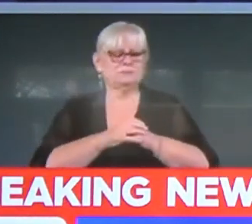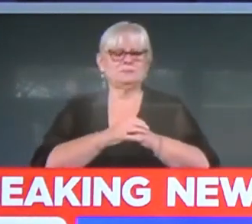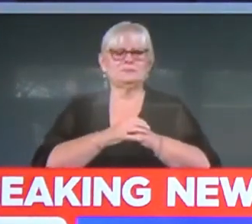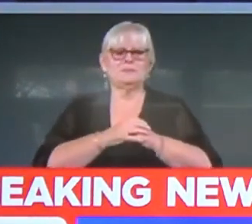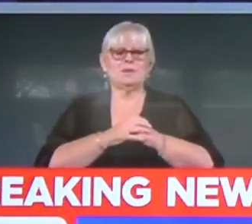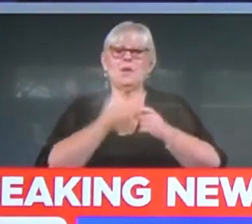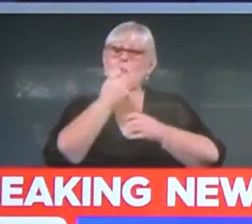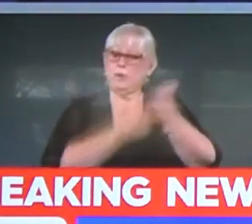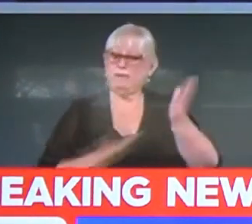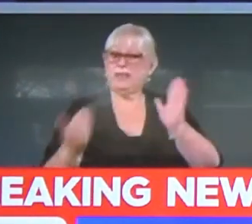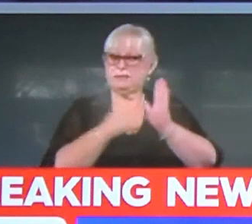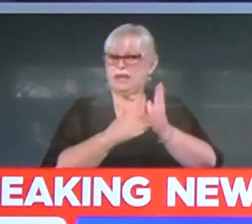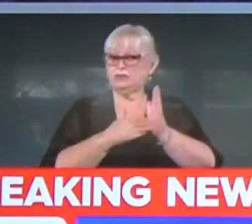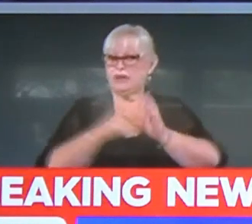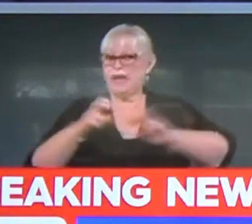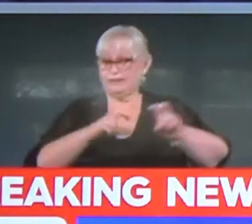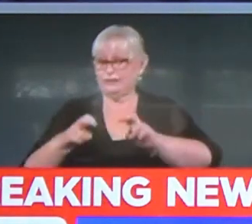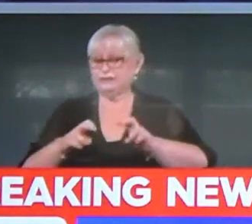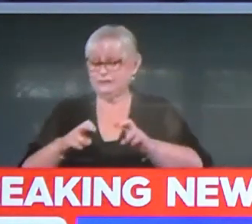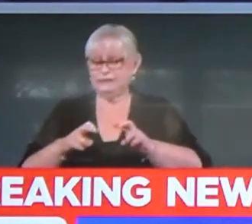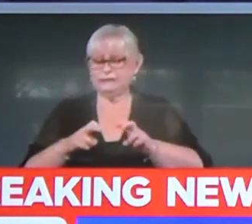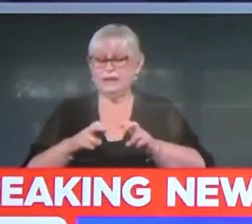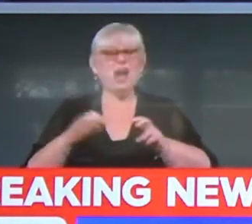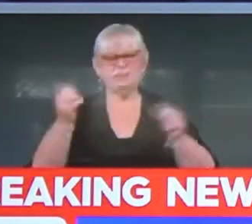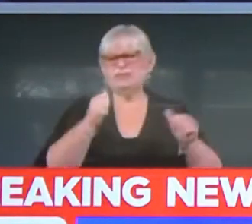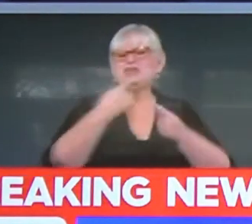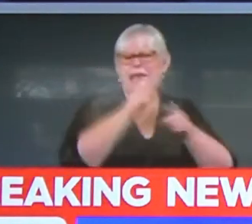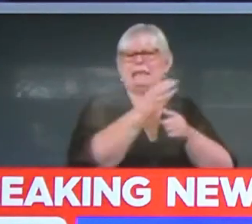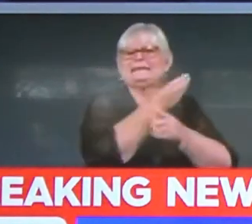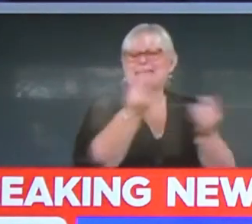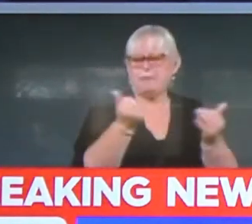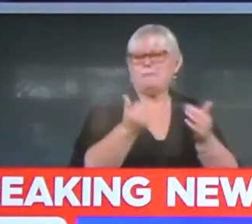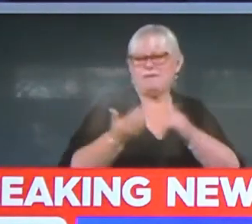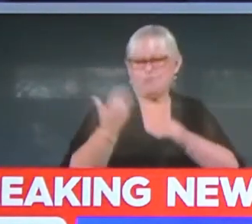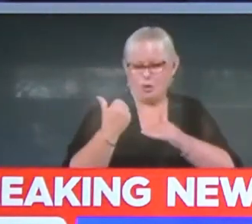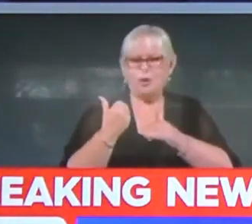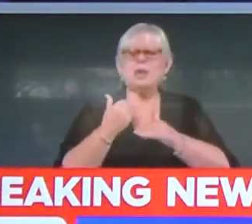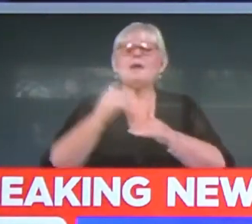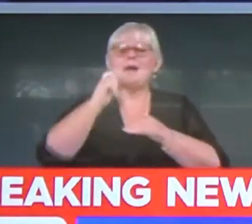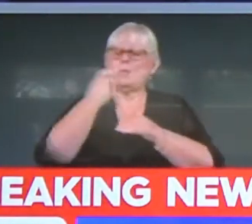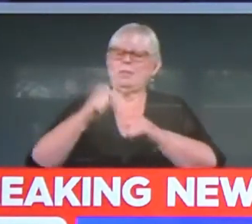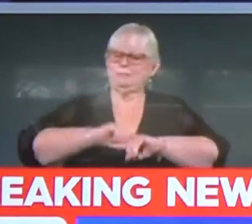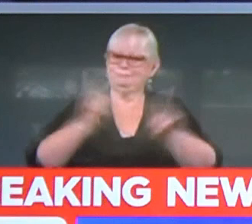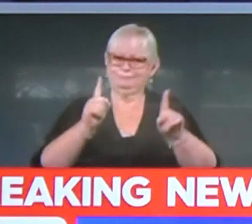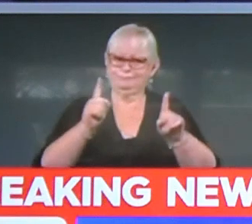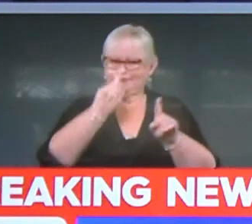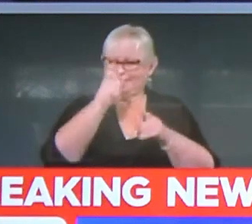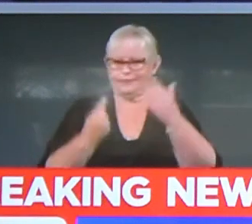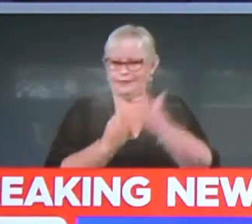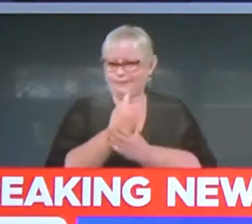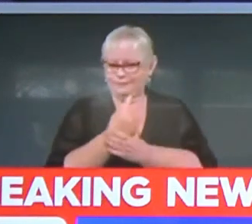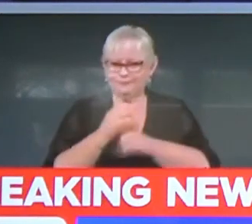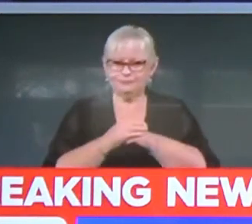all of these following activities, and they include some that I've already announced from earlier, will no longer be taking